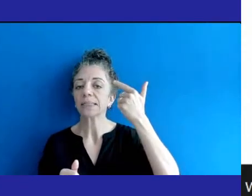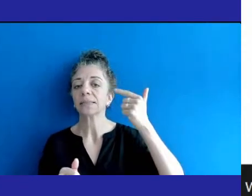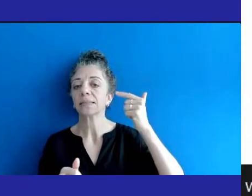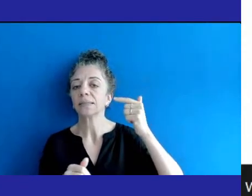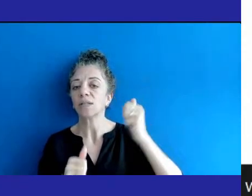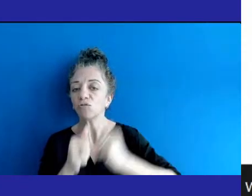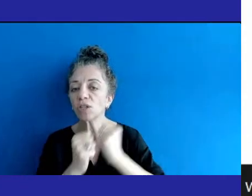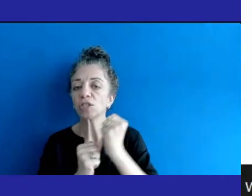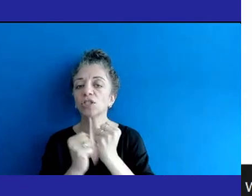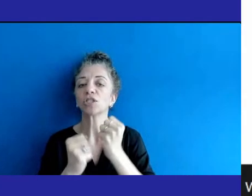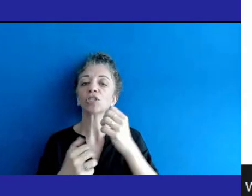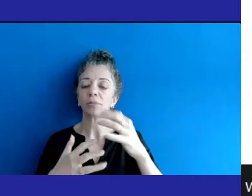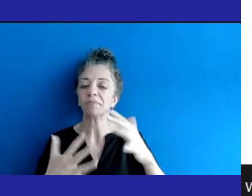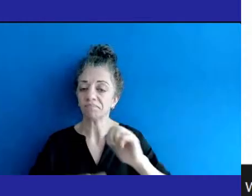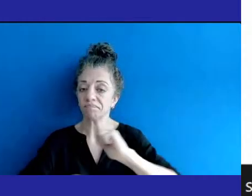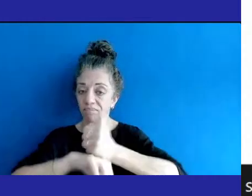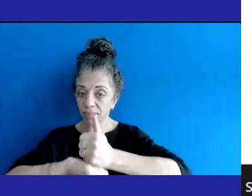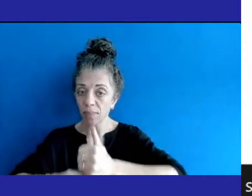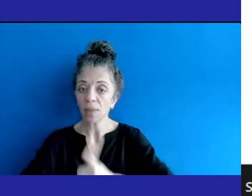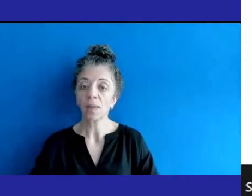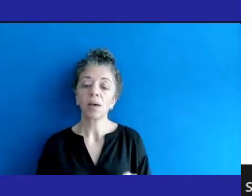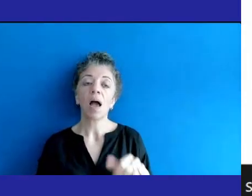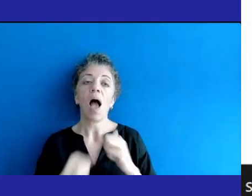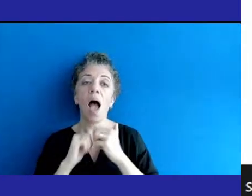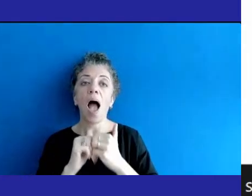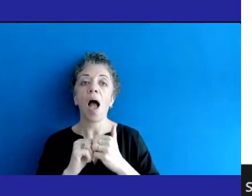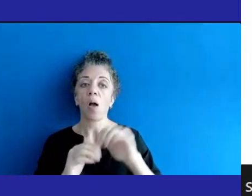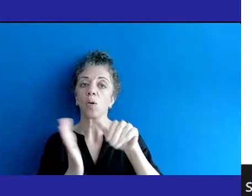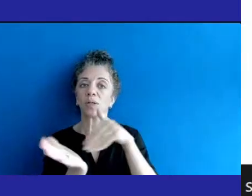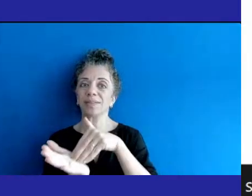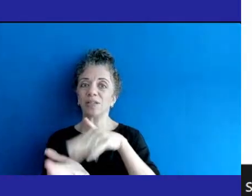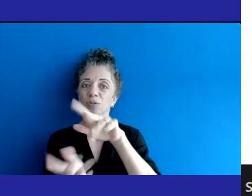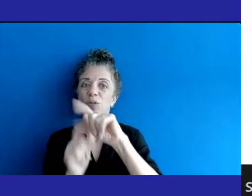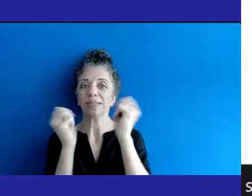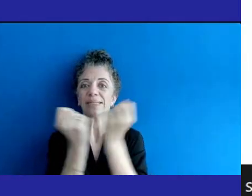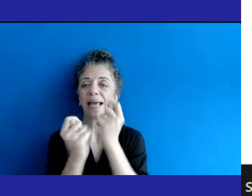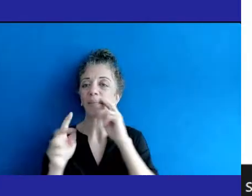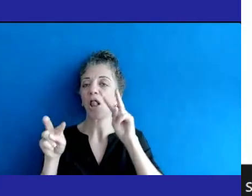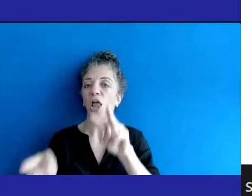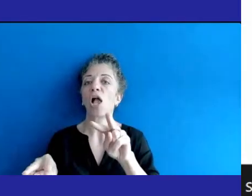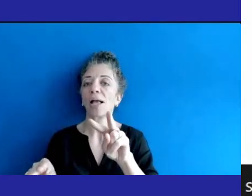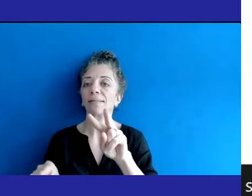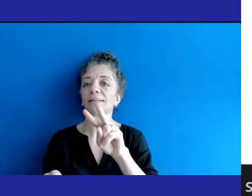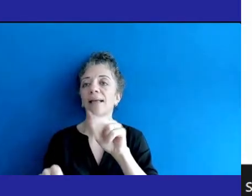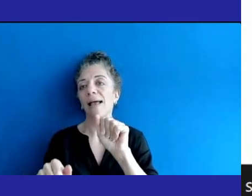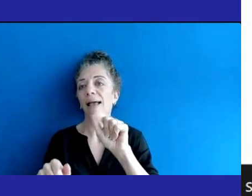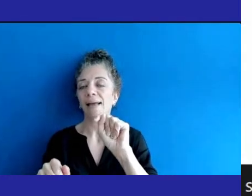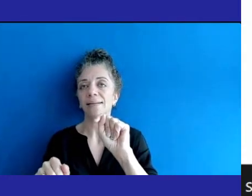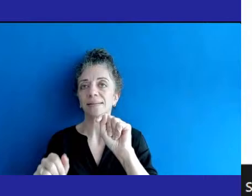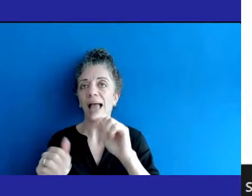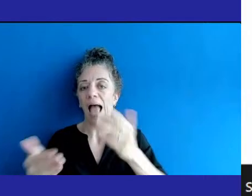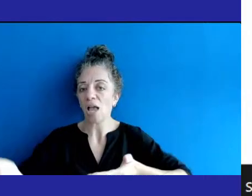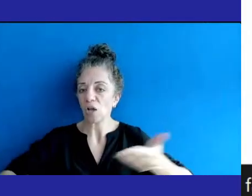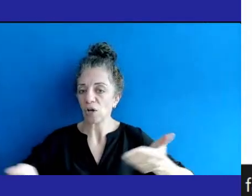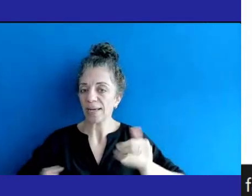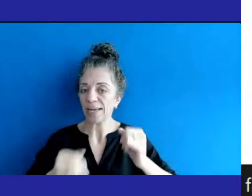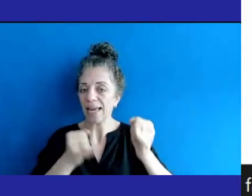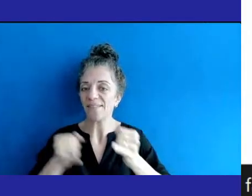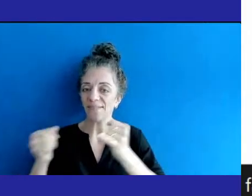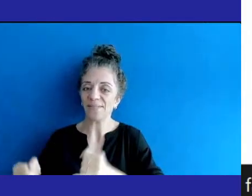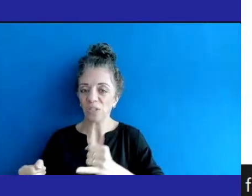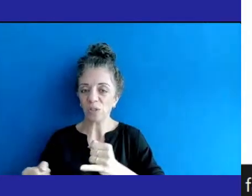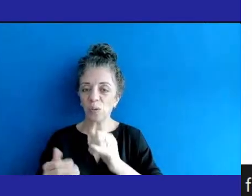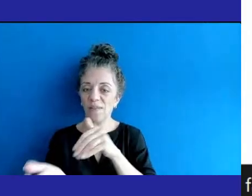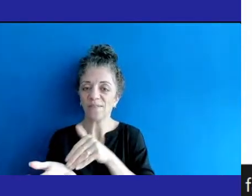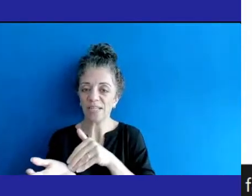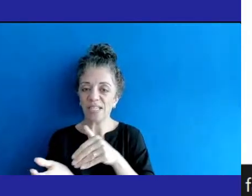at the facilities and the way our central team looks at hiring at the individual physician and department level.